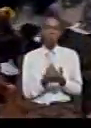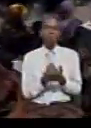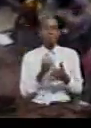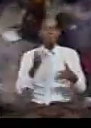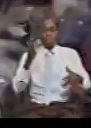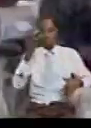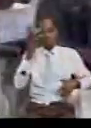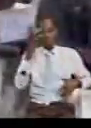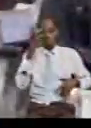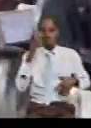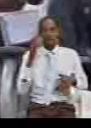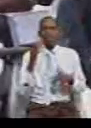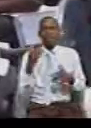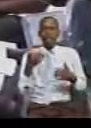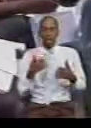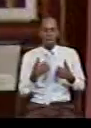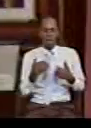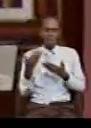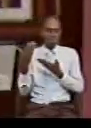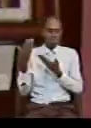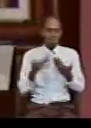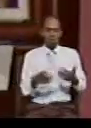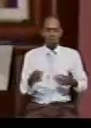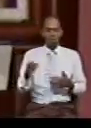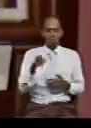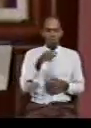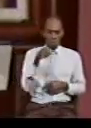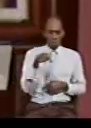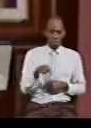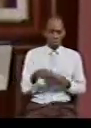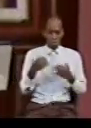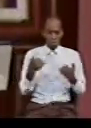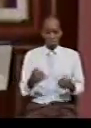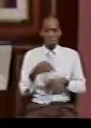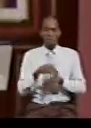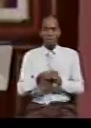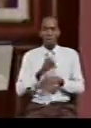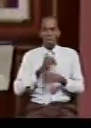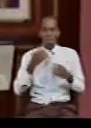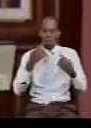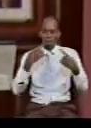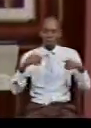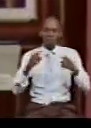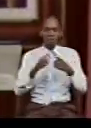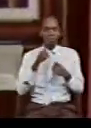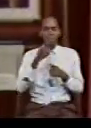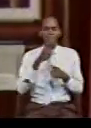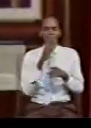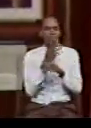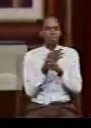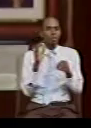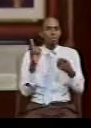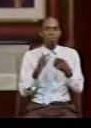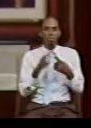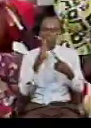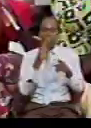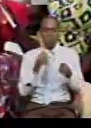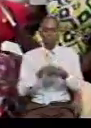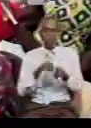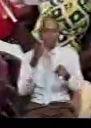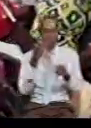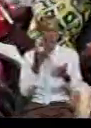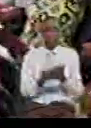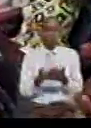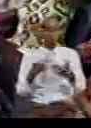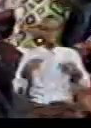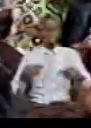Sickness has been putting you down. Tonight, I announce to you, you are free to be as healthy as you want to be.